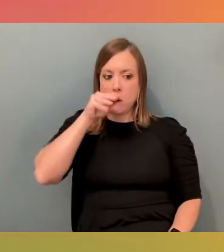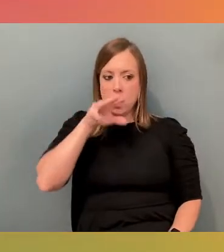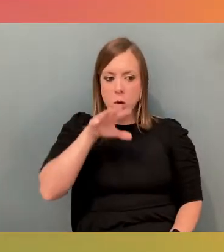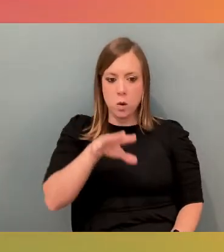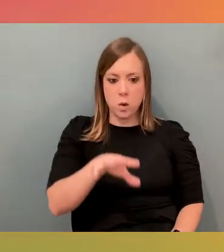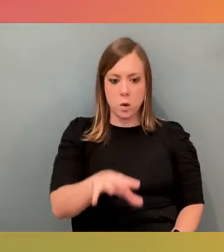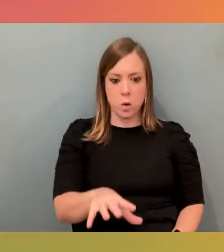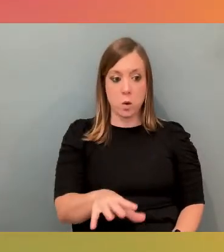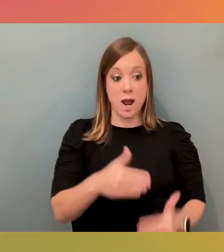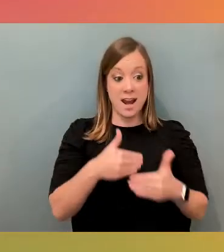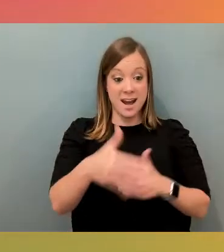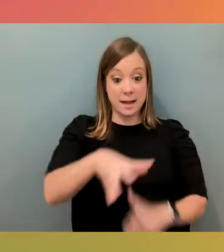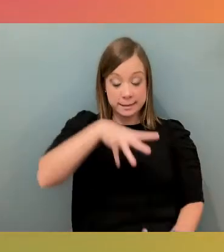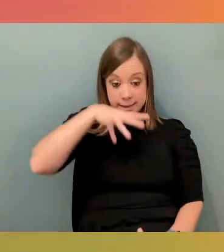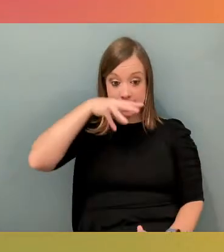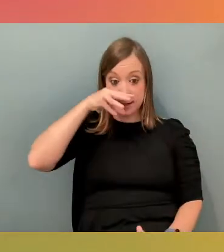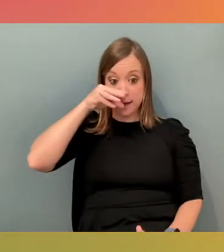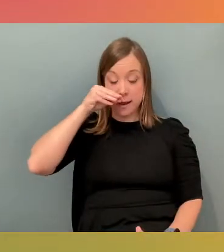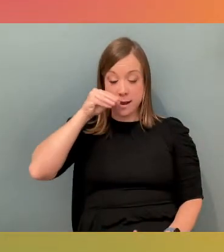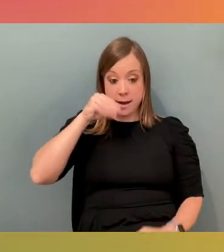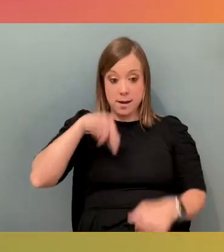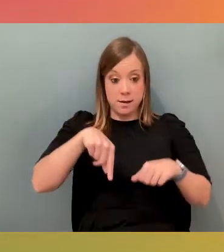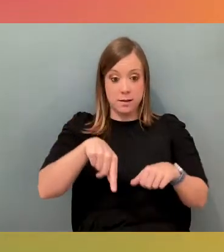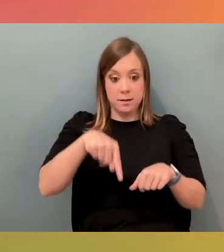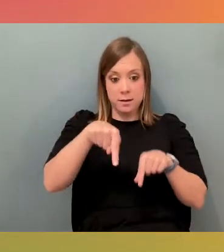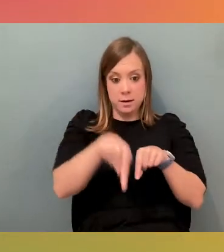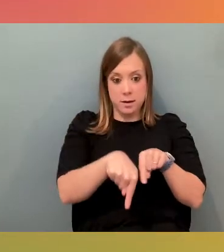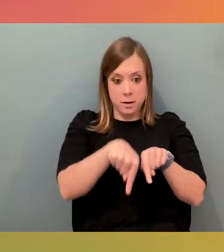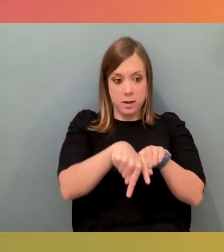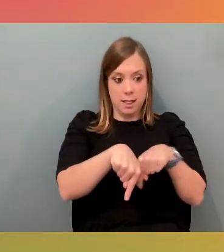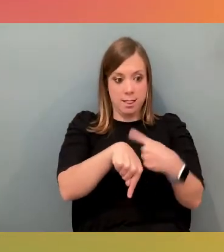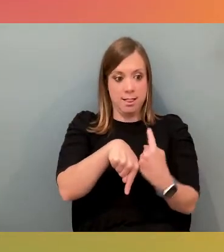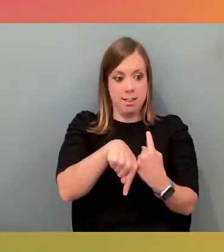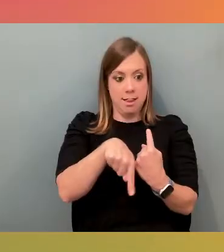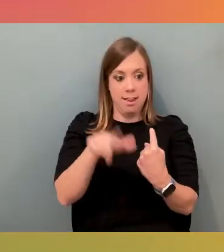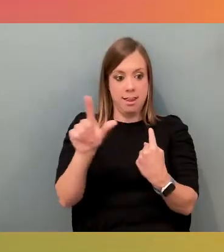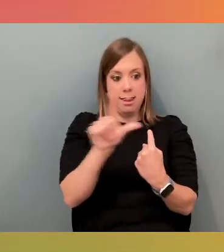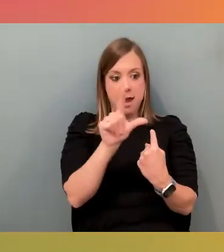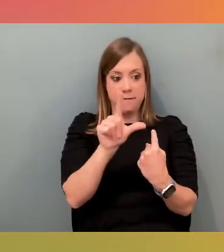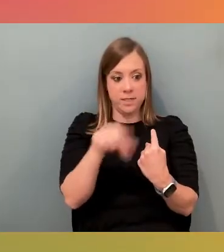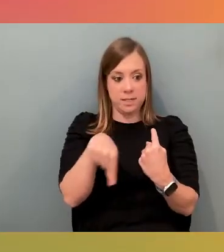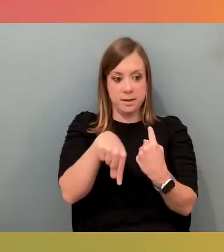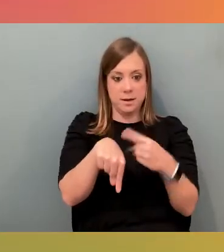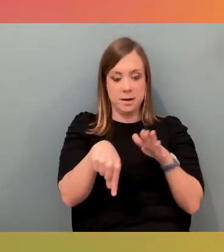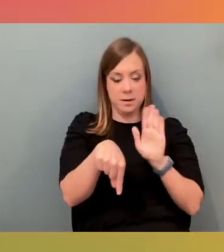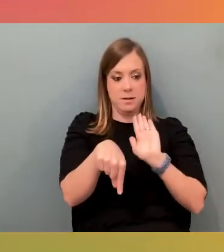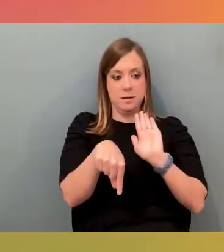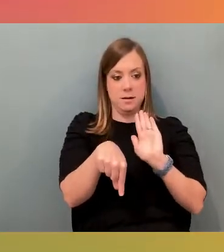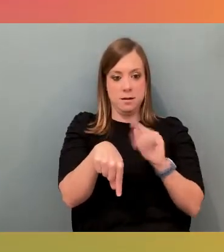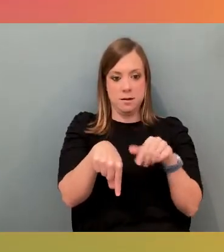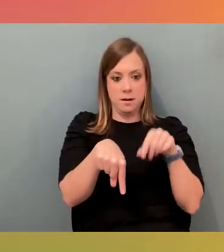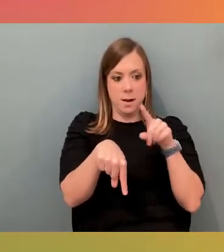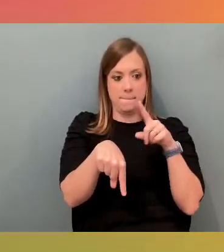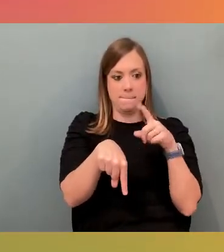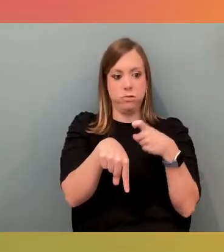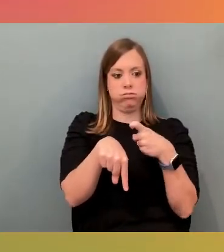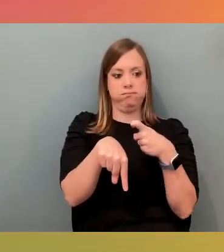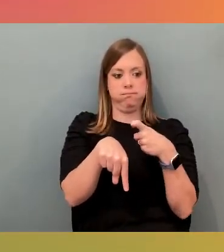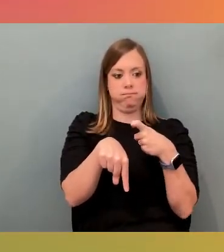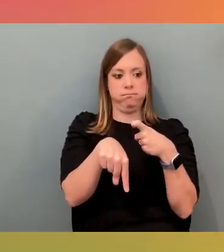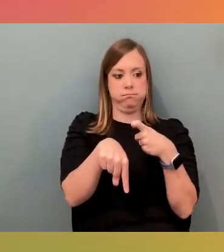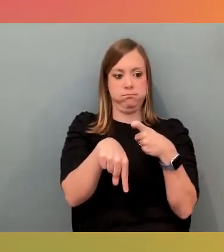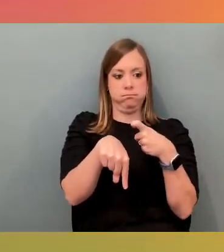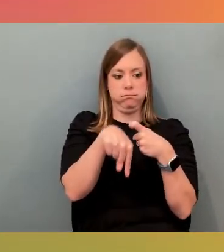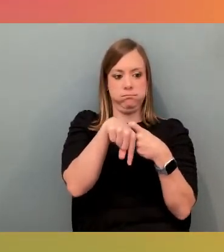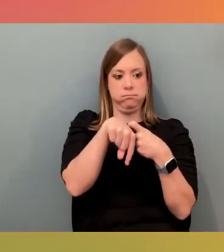On your next inhale, float those left toes up to the sky, 3-legged dog. Bend the knee and open the hip, 1